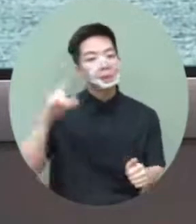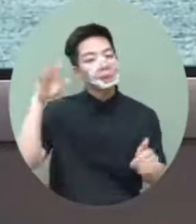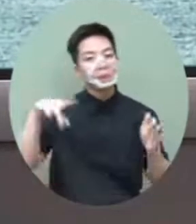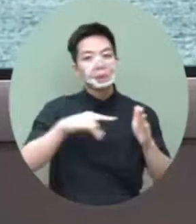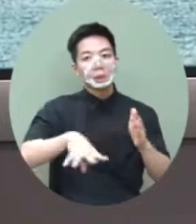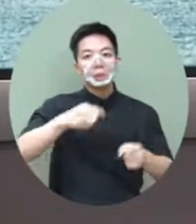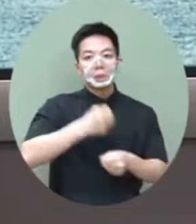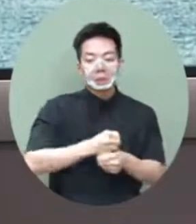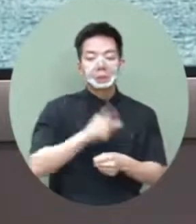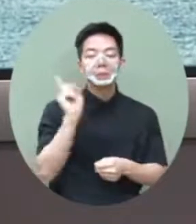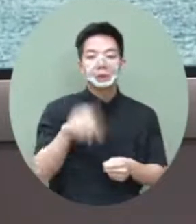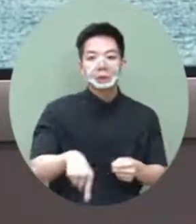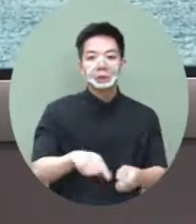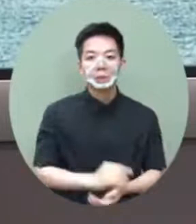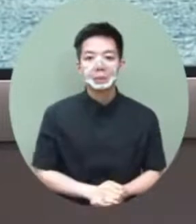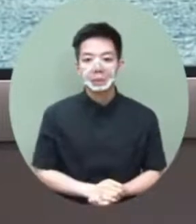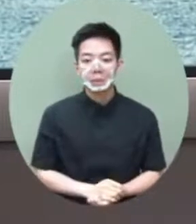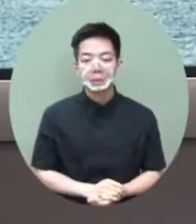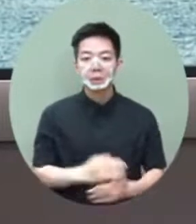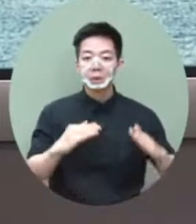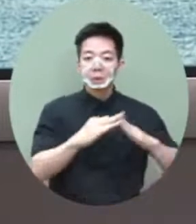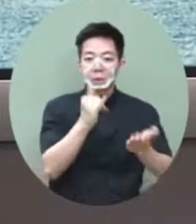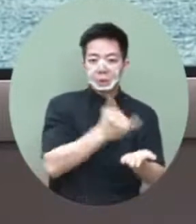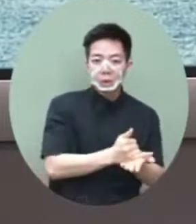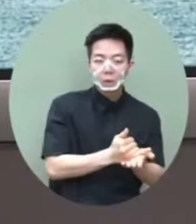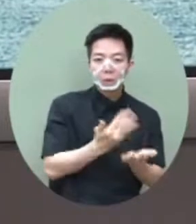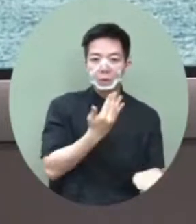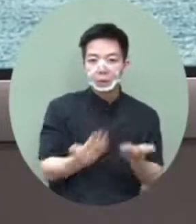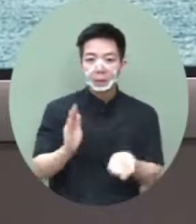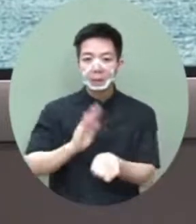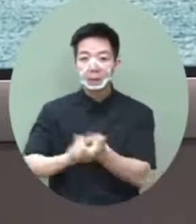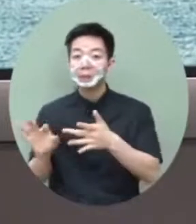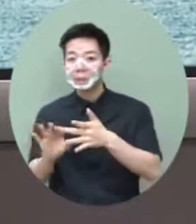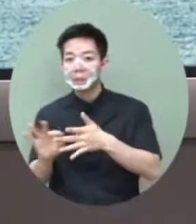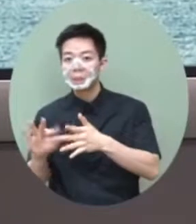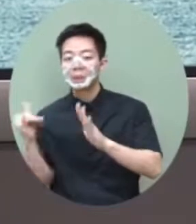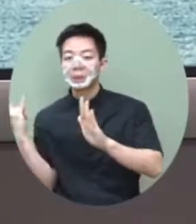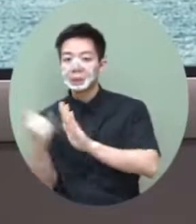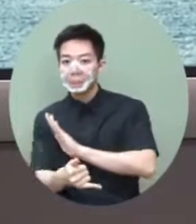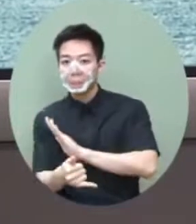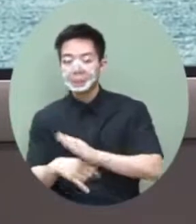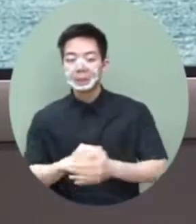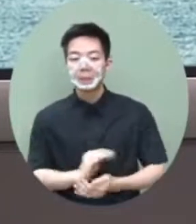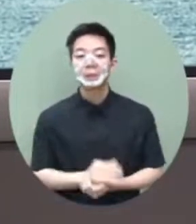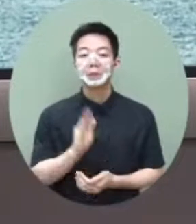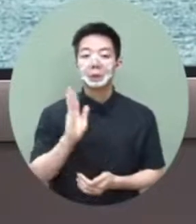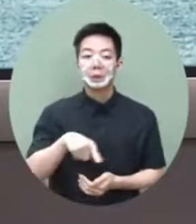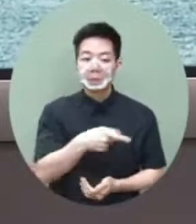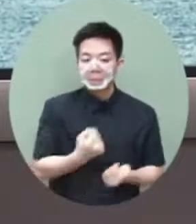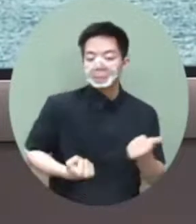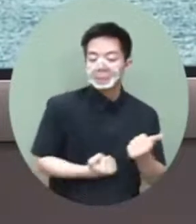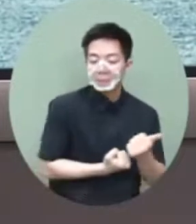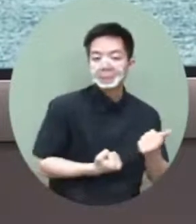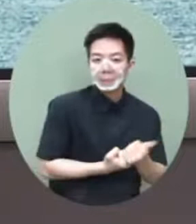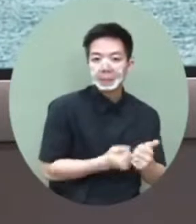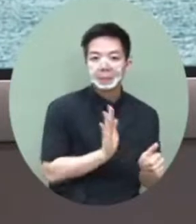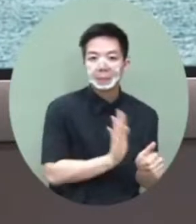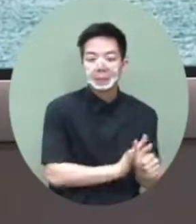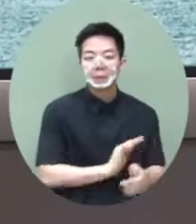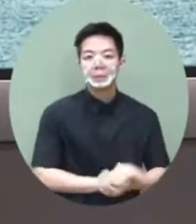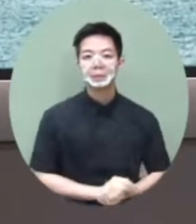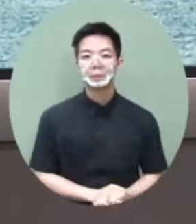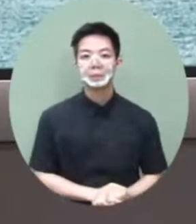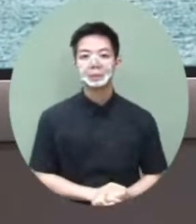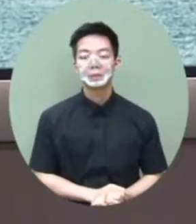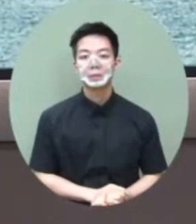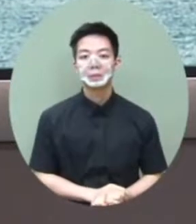more beds in the hospital authority facilities. Those who are isolating at home will receive additional